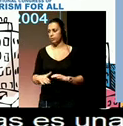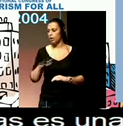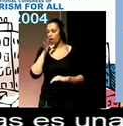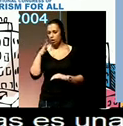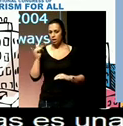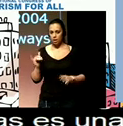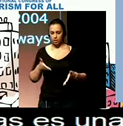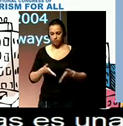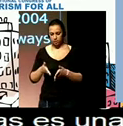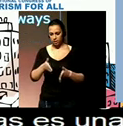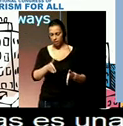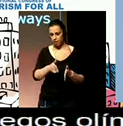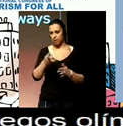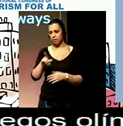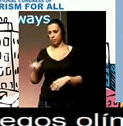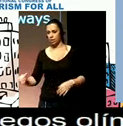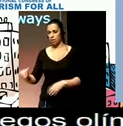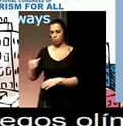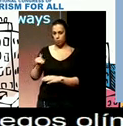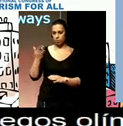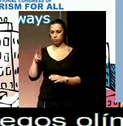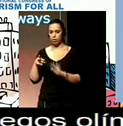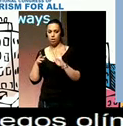easily negotiable.